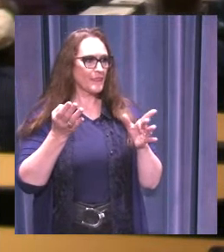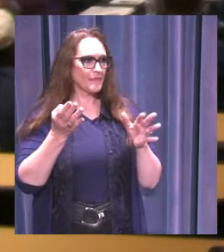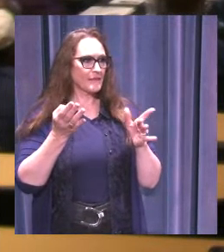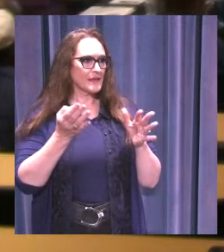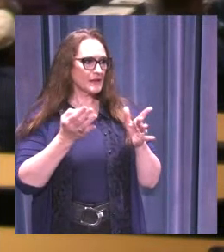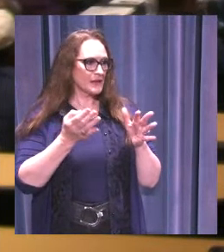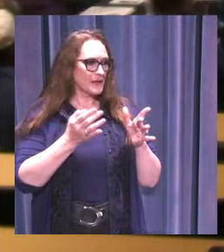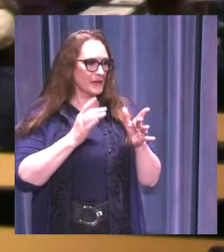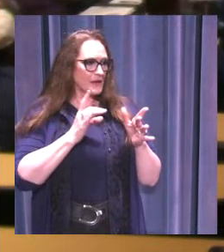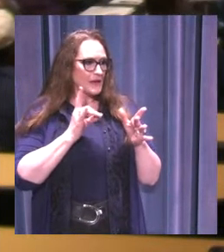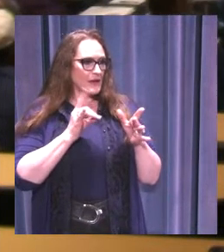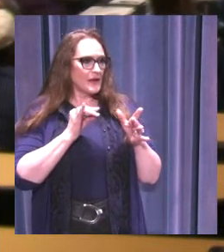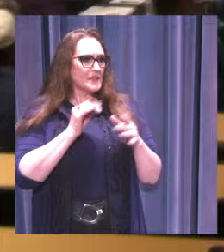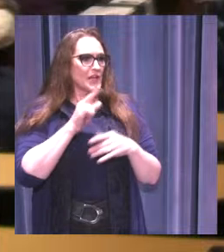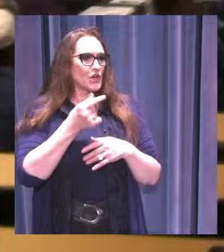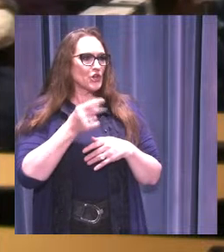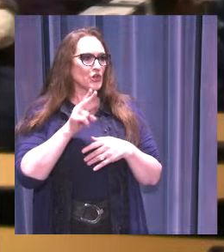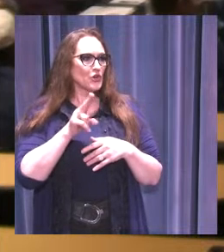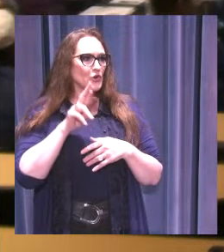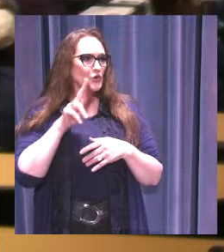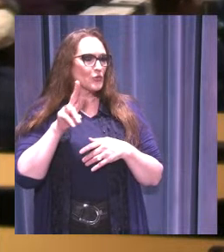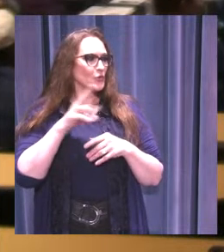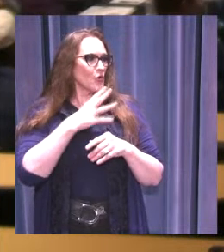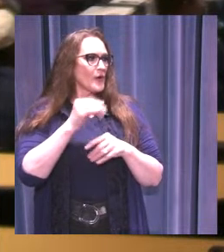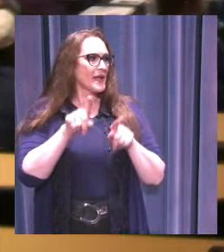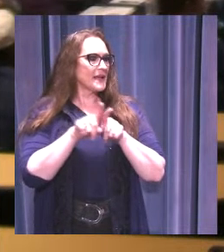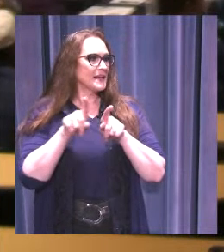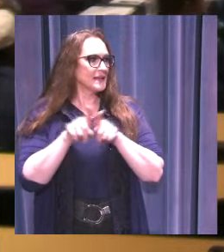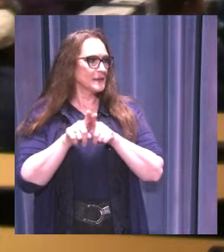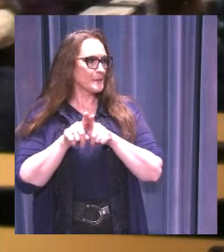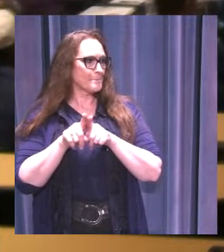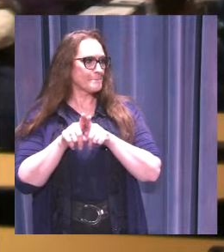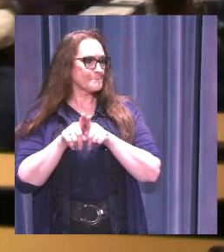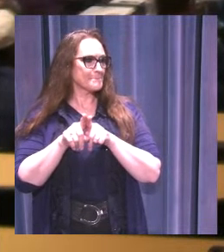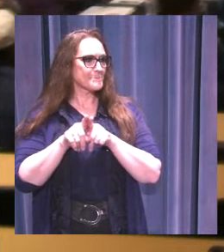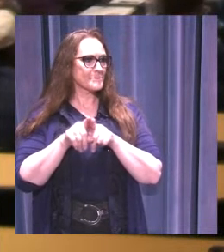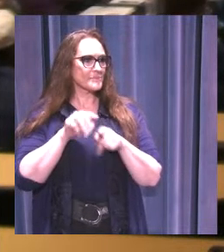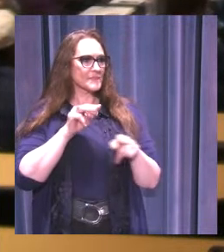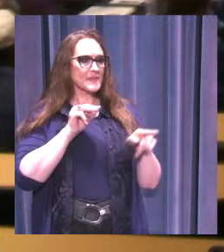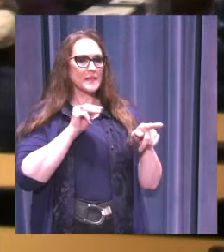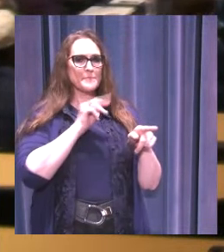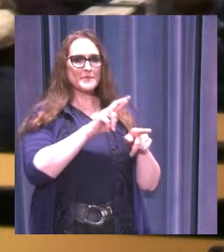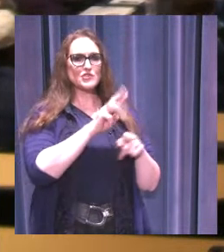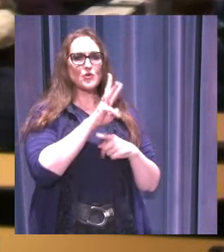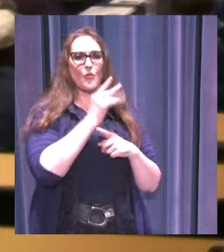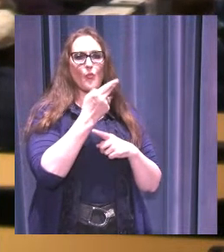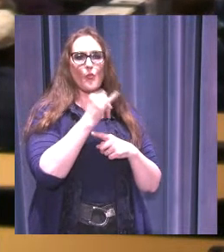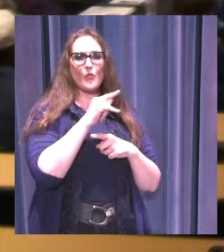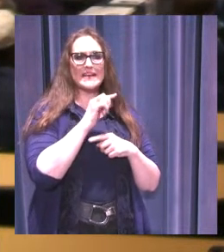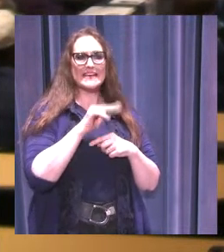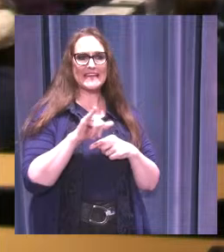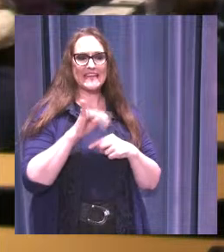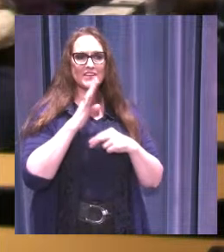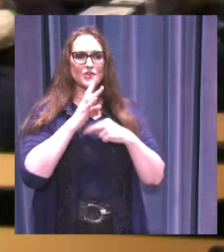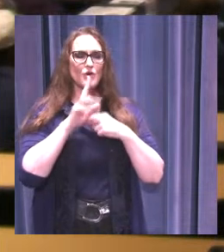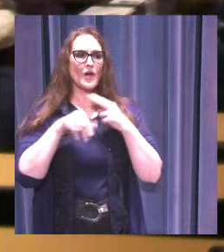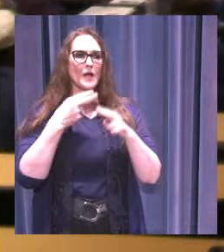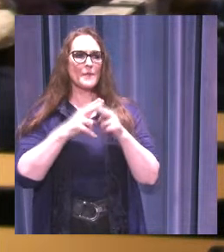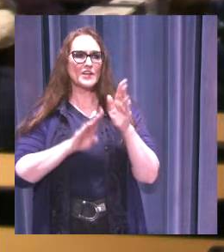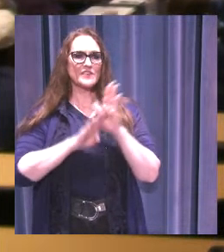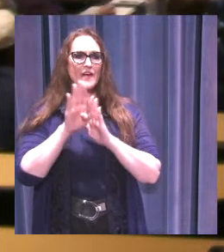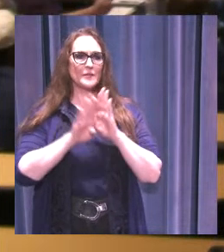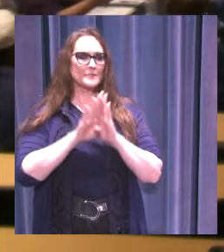Dean and our guru, in addition to Mr. Whitney, to talk about